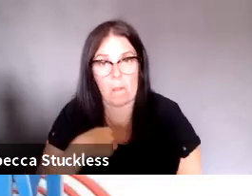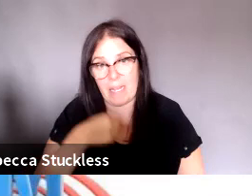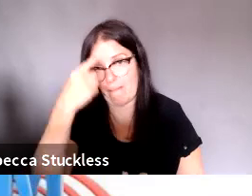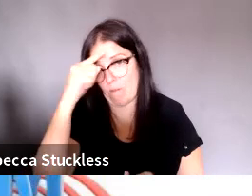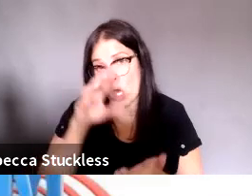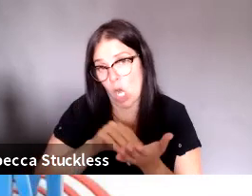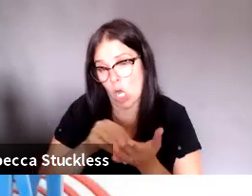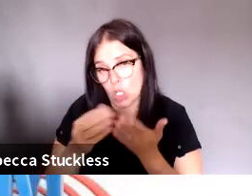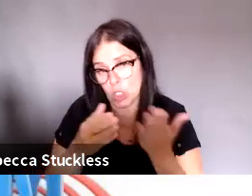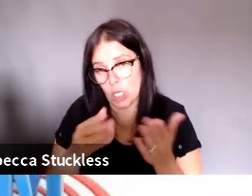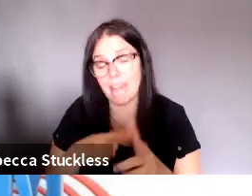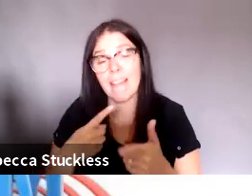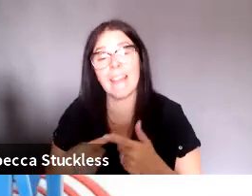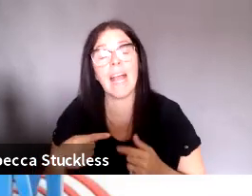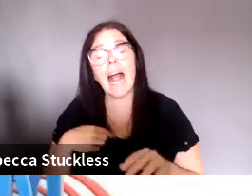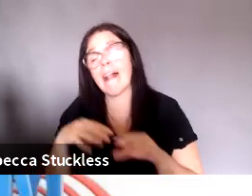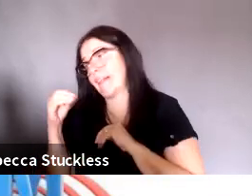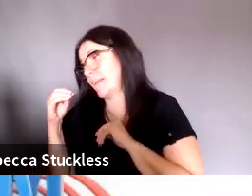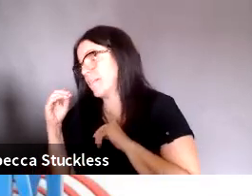in December and you open a new plan for me,